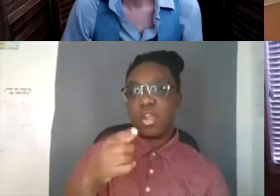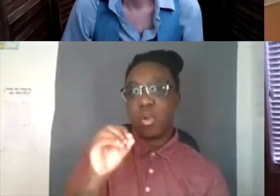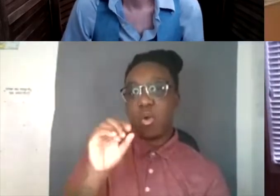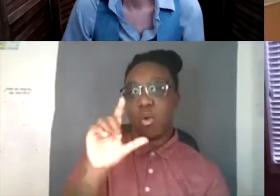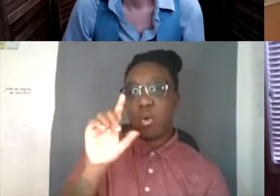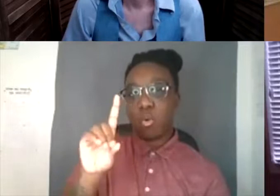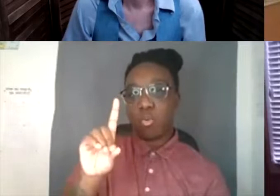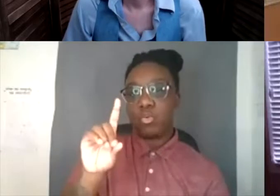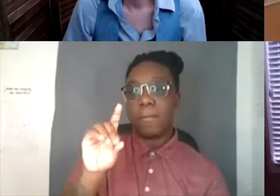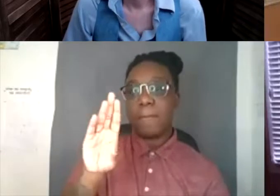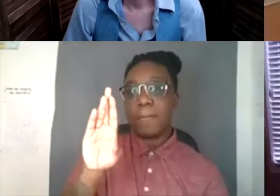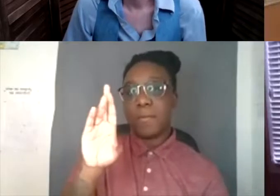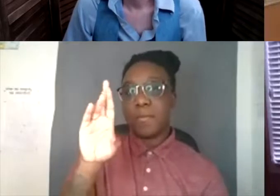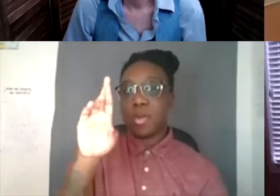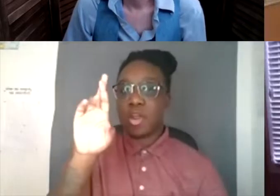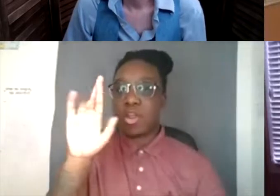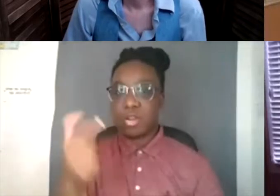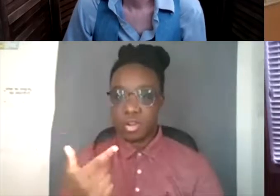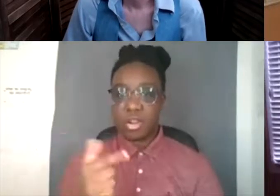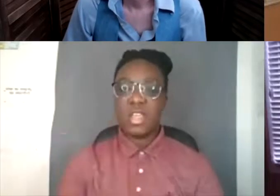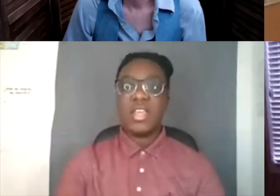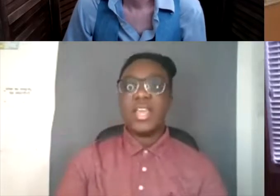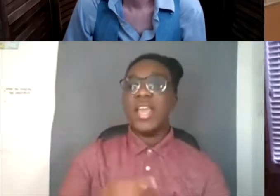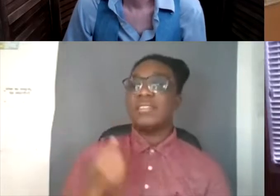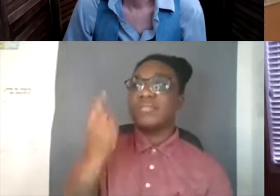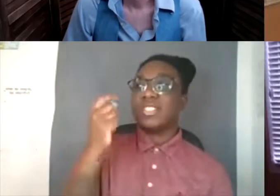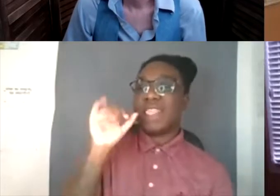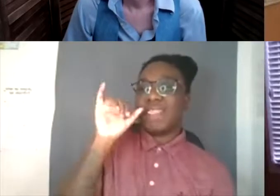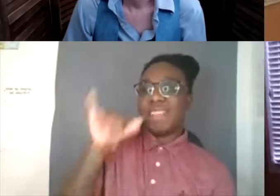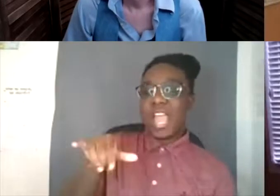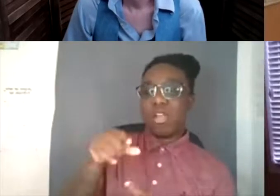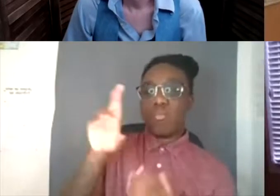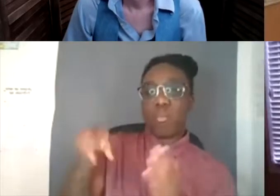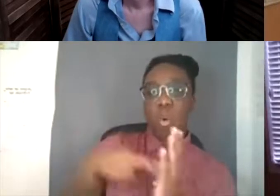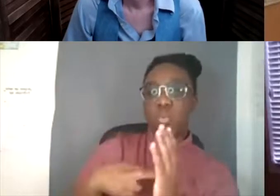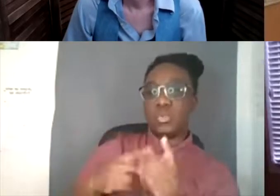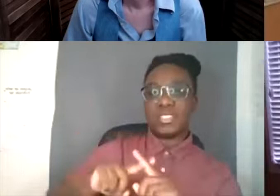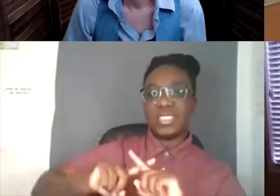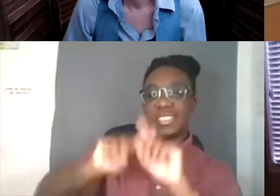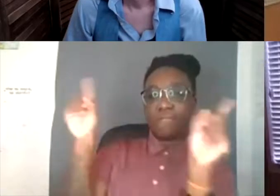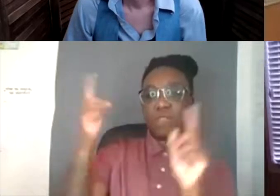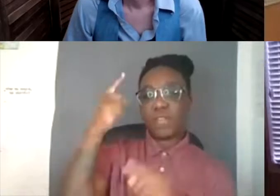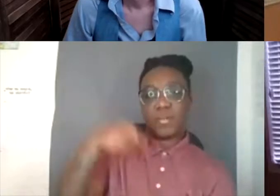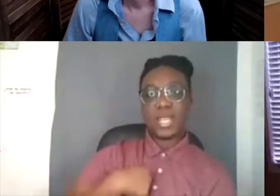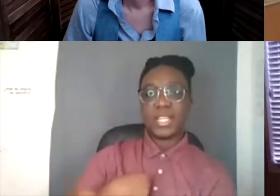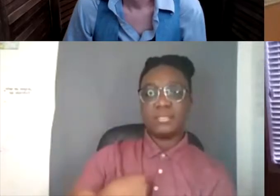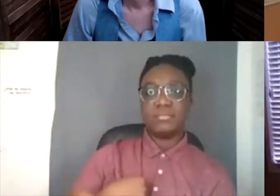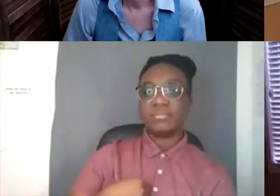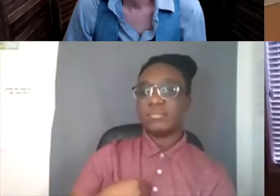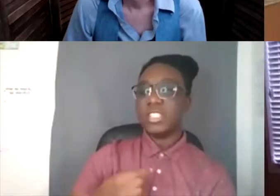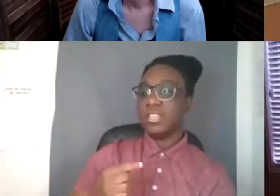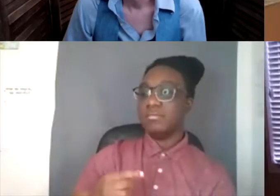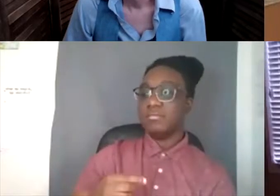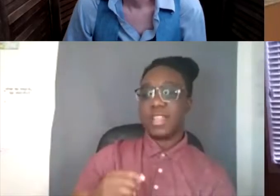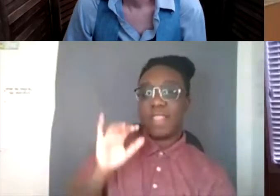of his own life. And it was very different for me, because she was straight ahead. She was straight ahead, set it the way it